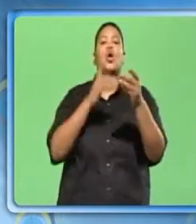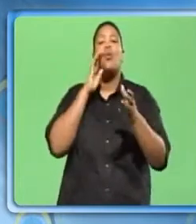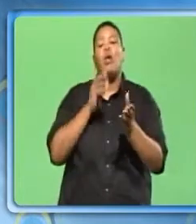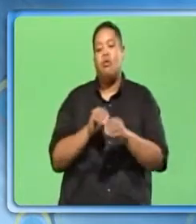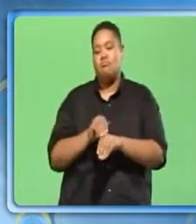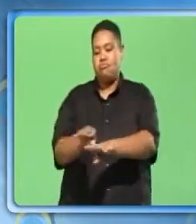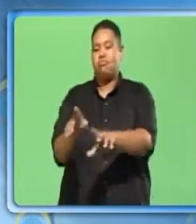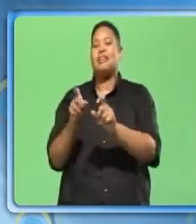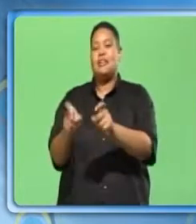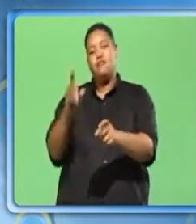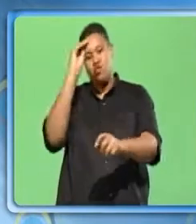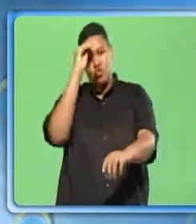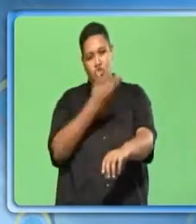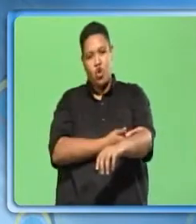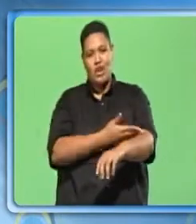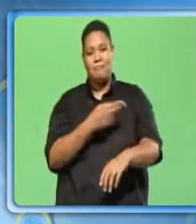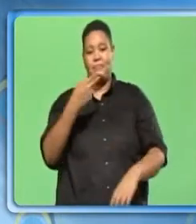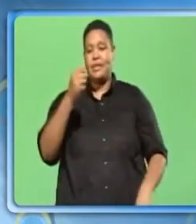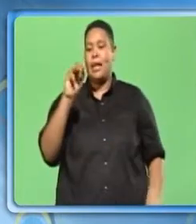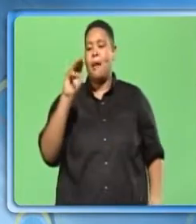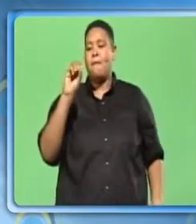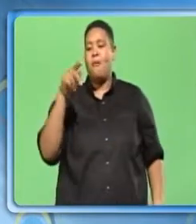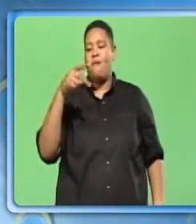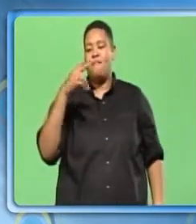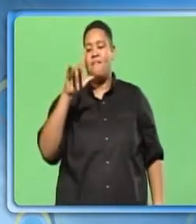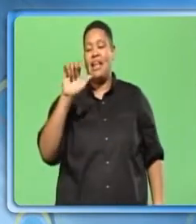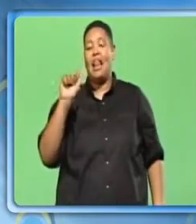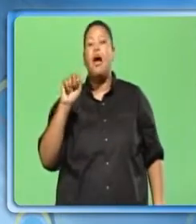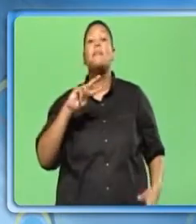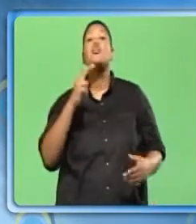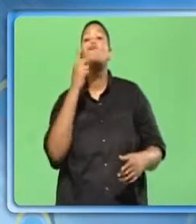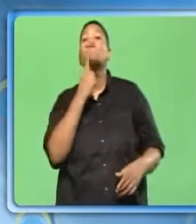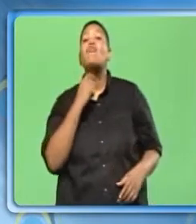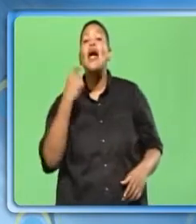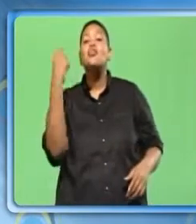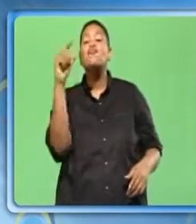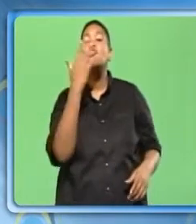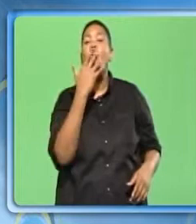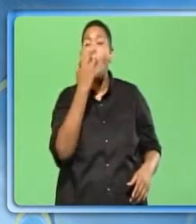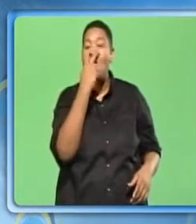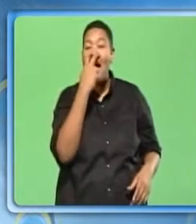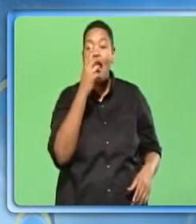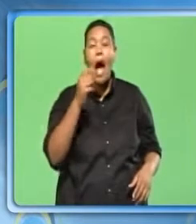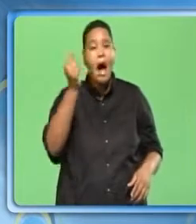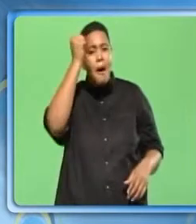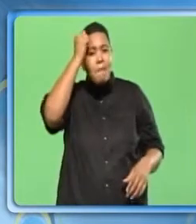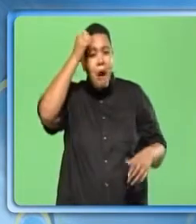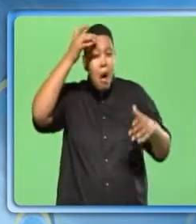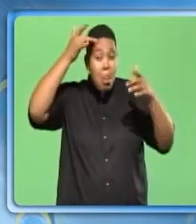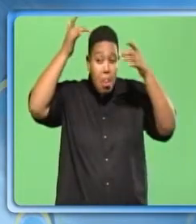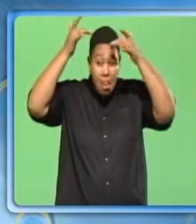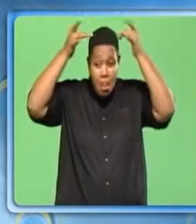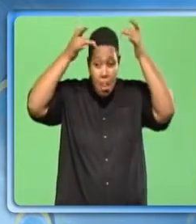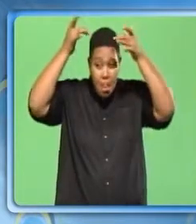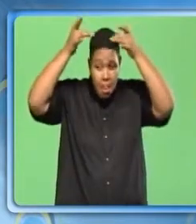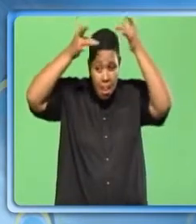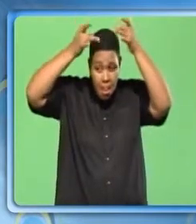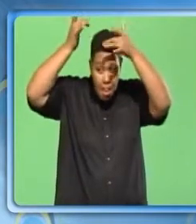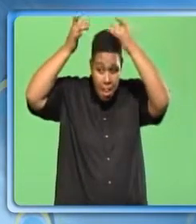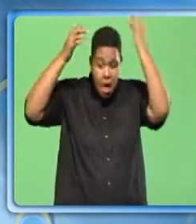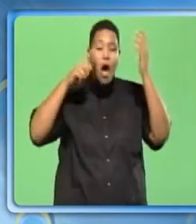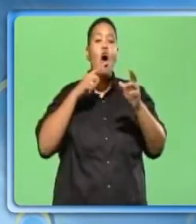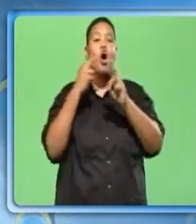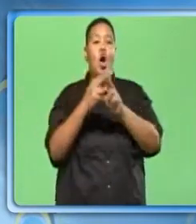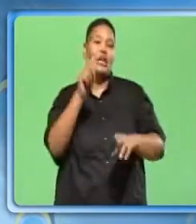on. Hemophilia, red-green color blindness, and premature balding are examples of sex-linked